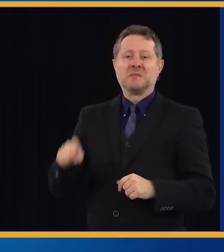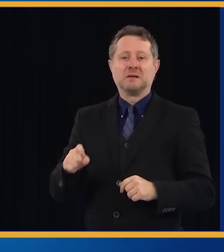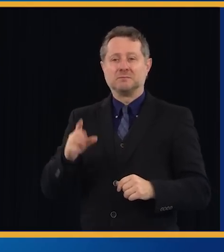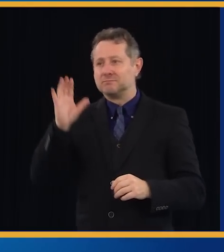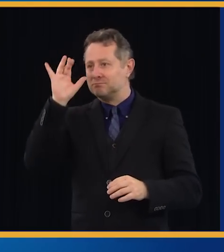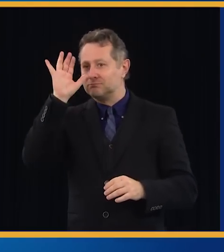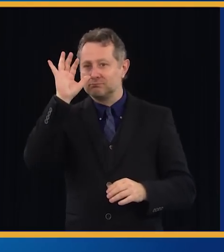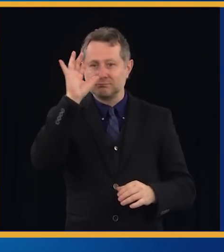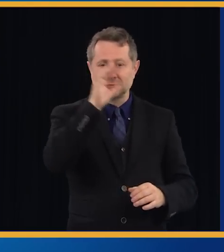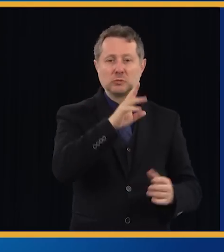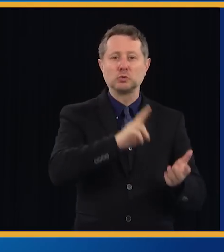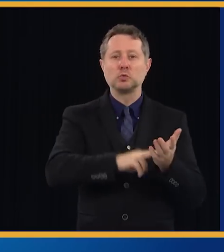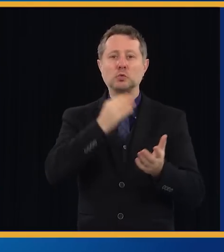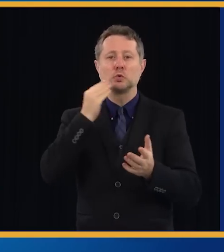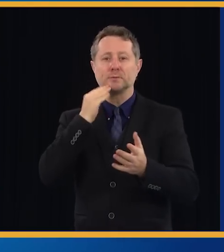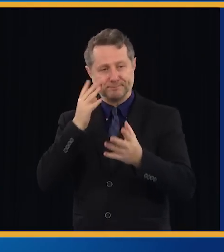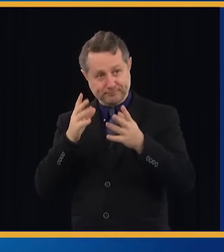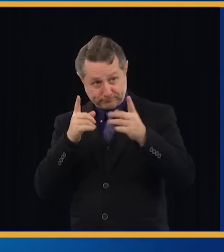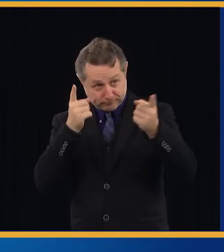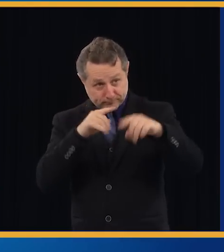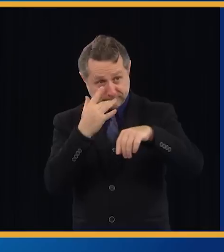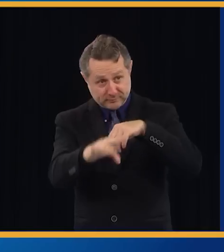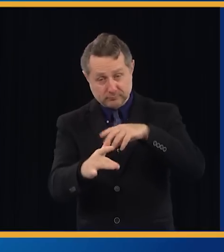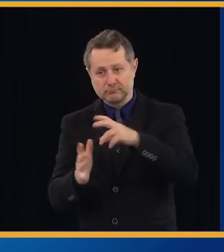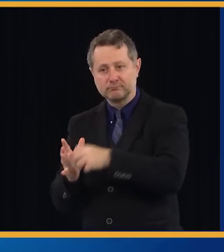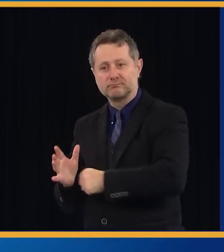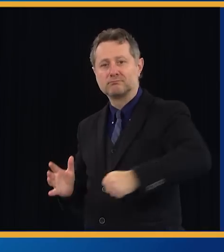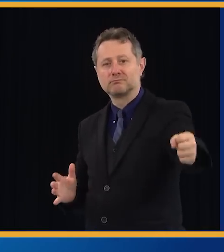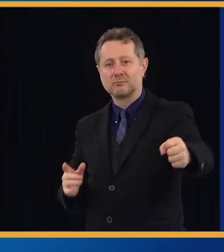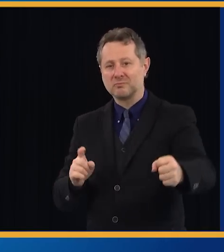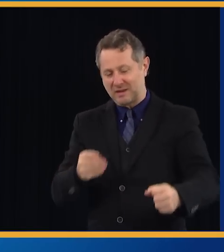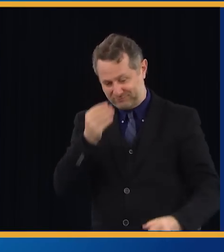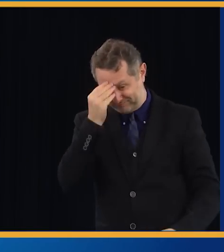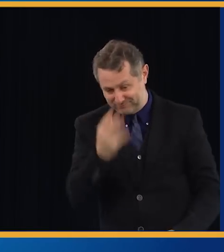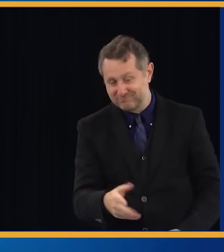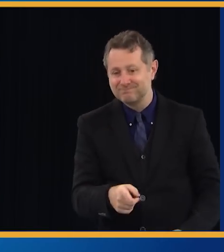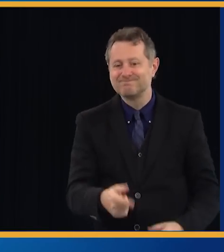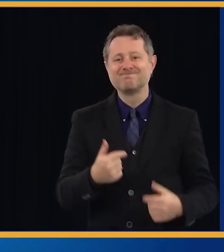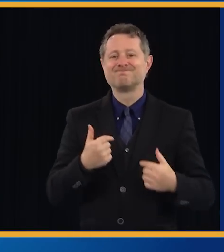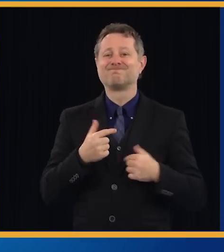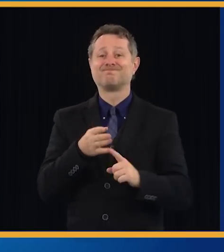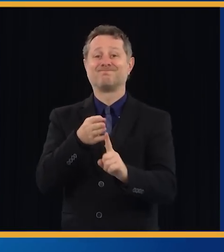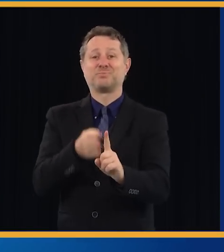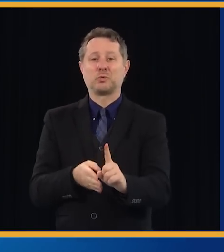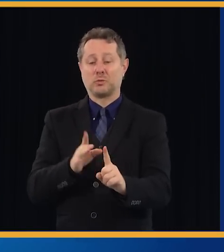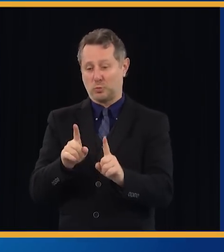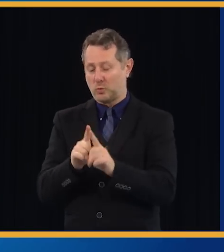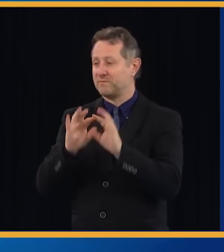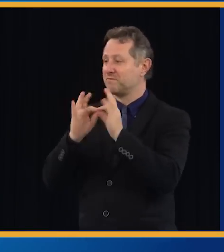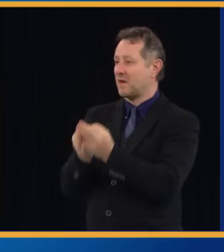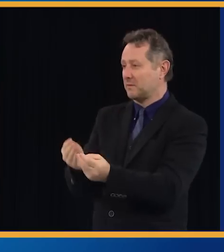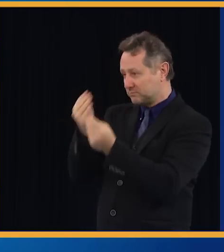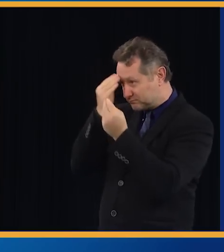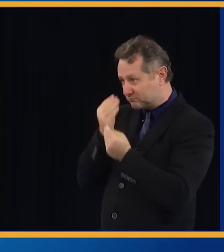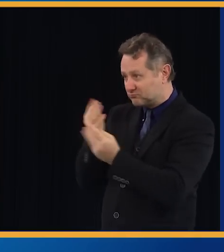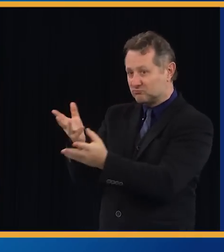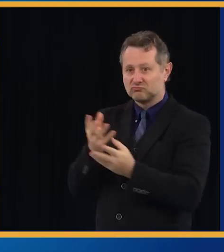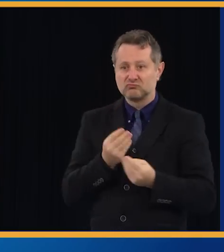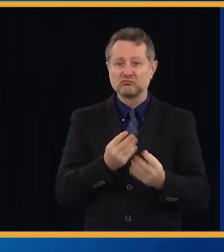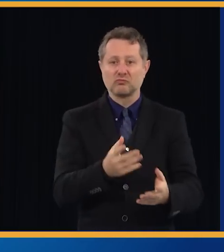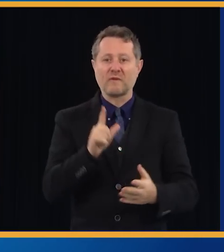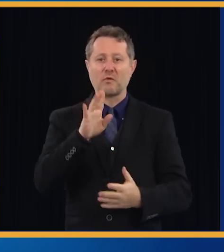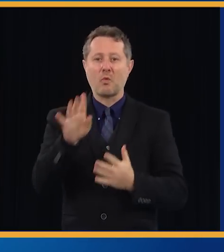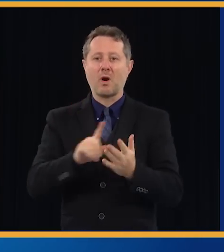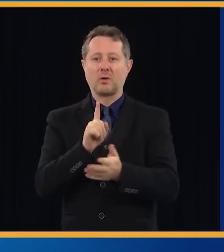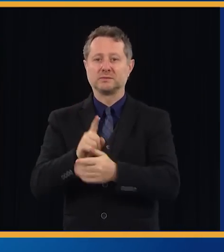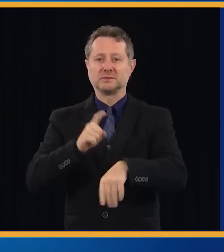They have to notify residents and family members within 24 hours if any resident tests positive for COVID, or